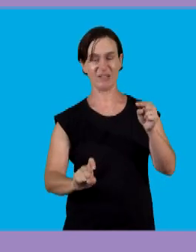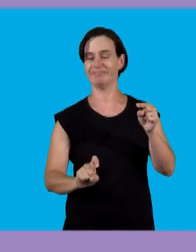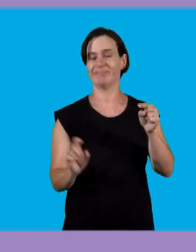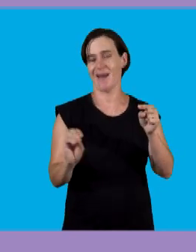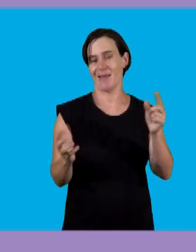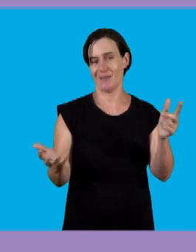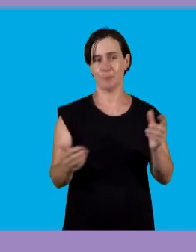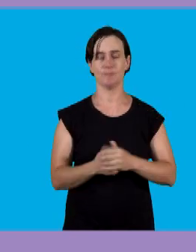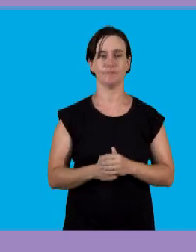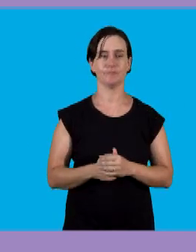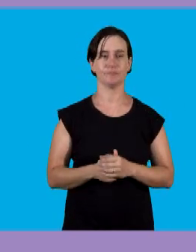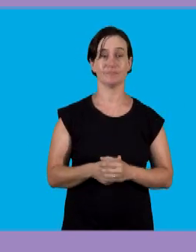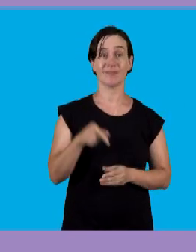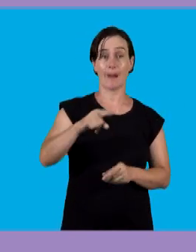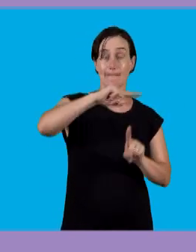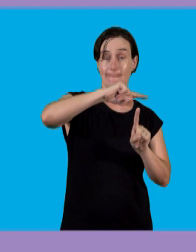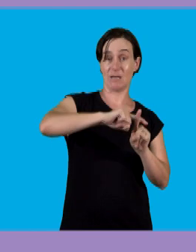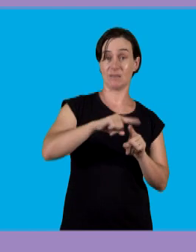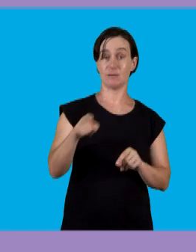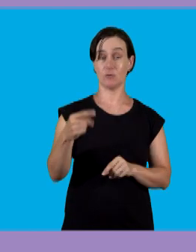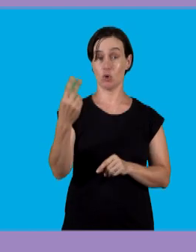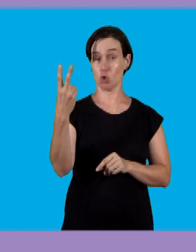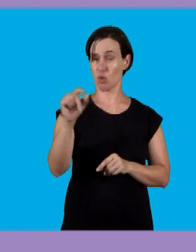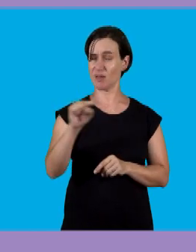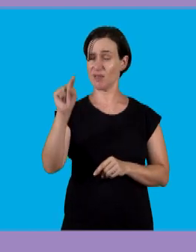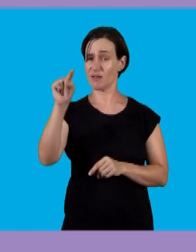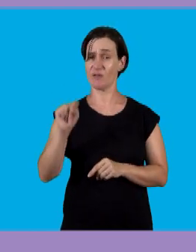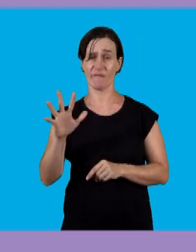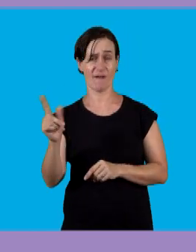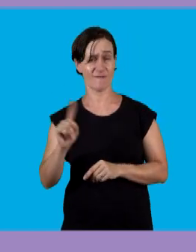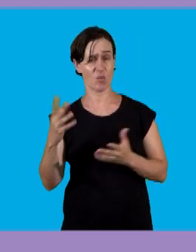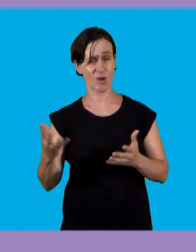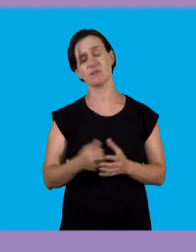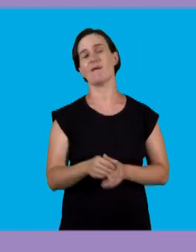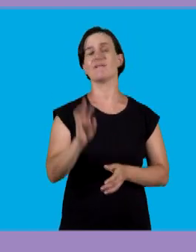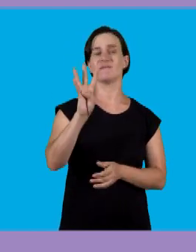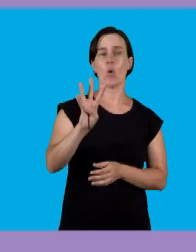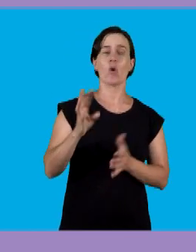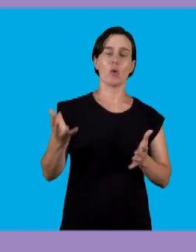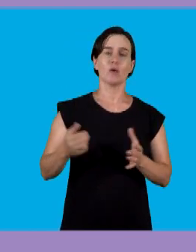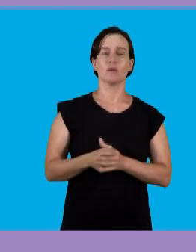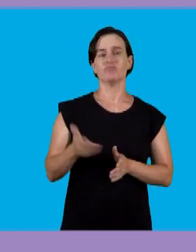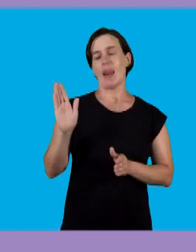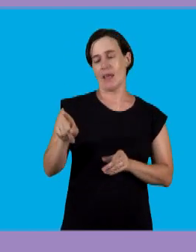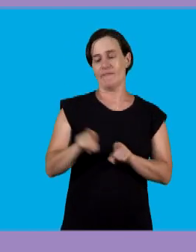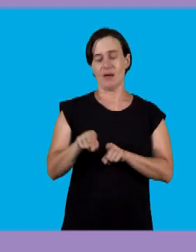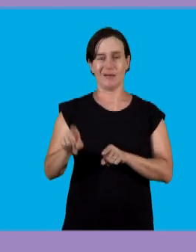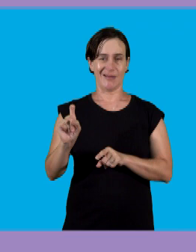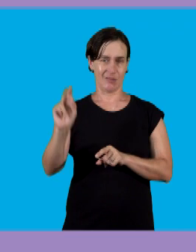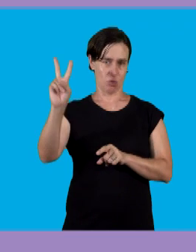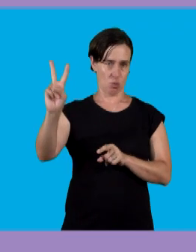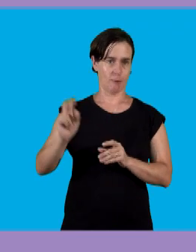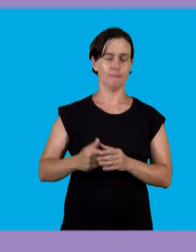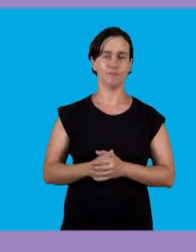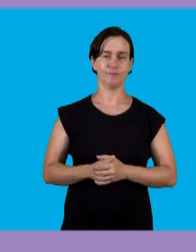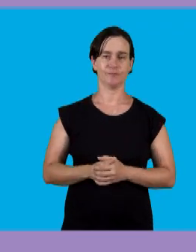are going to add this to 20 divided by 5, that is 4, and we are going to write the